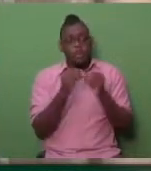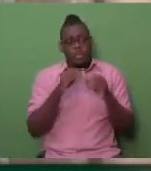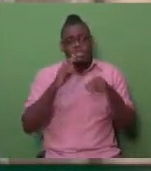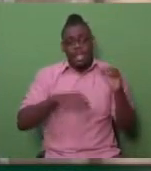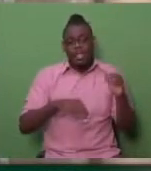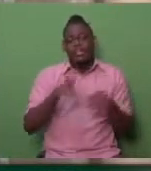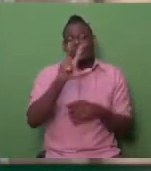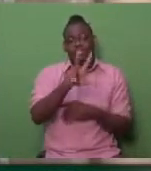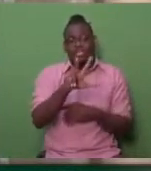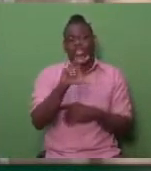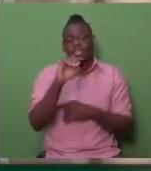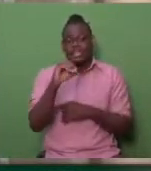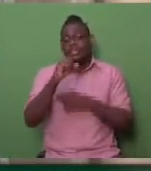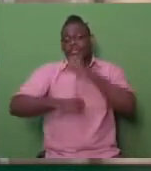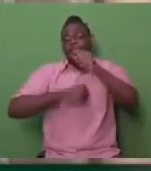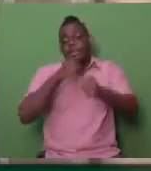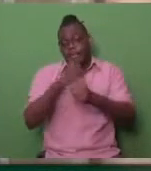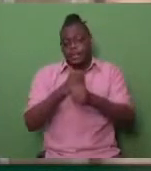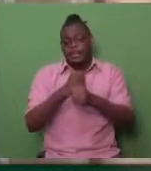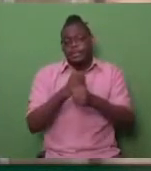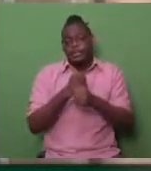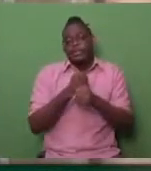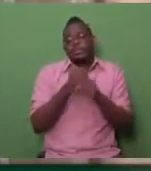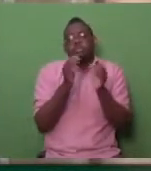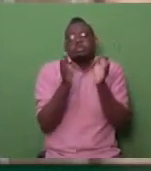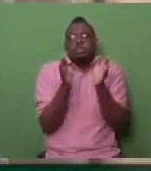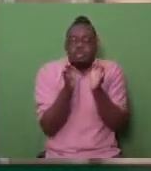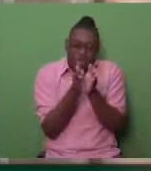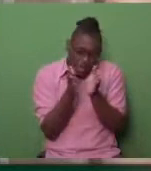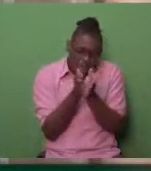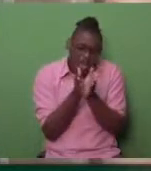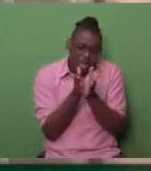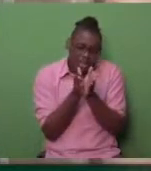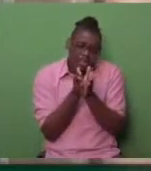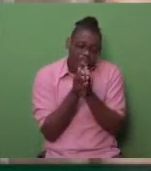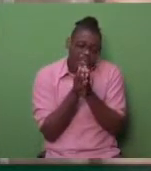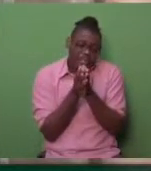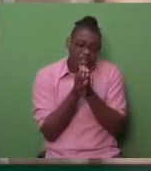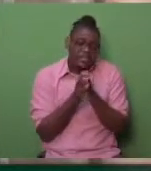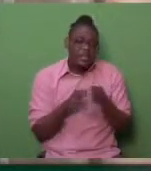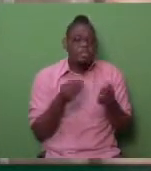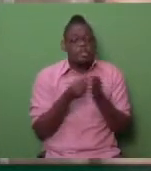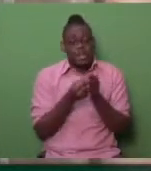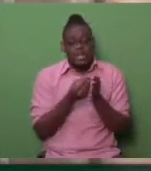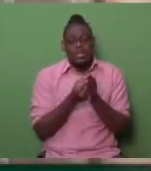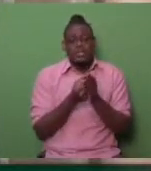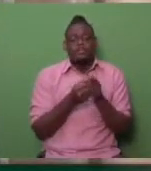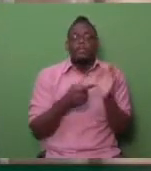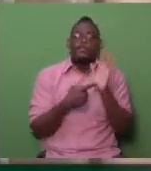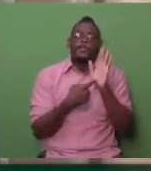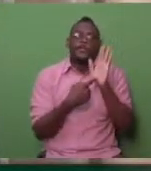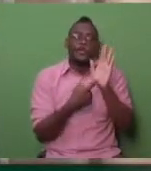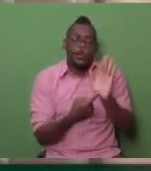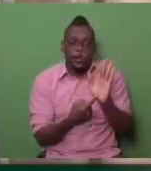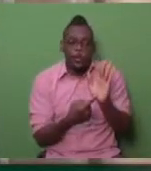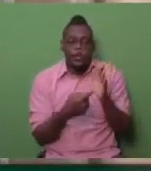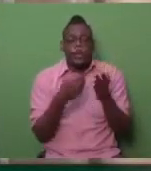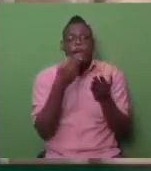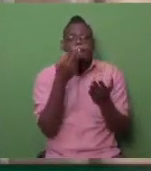before COVID. GDP, by 2020, the GDP declined from